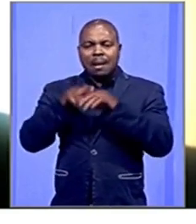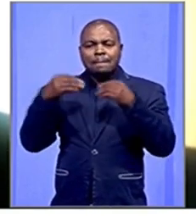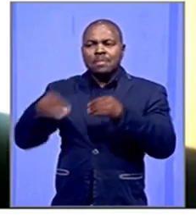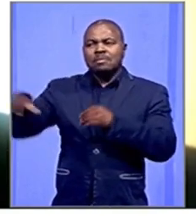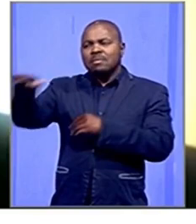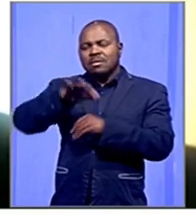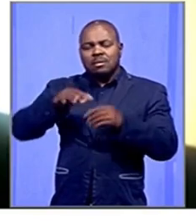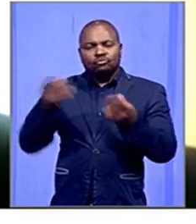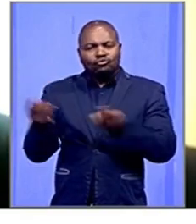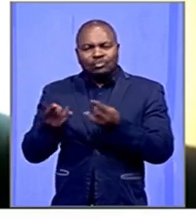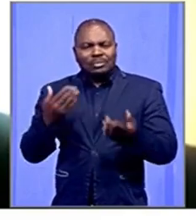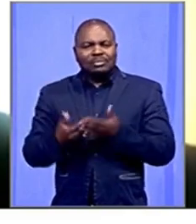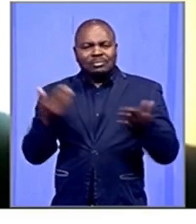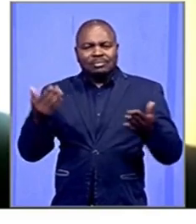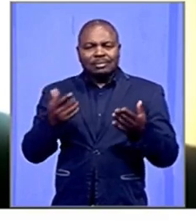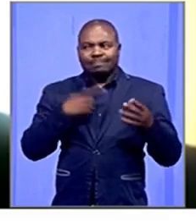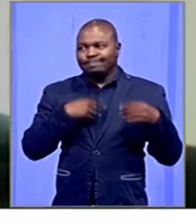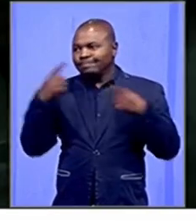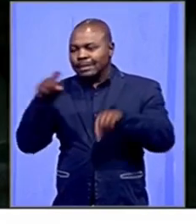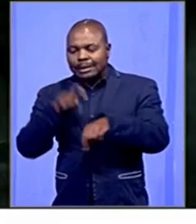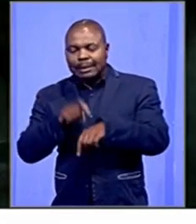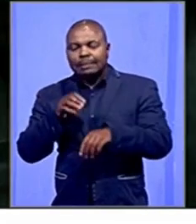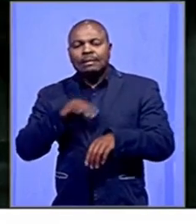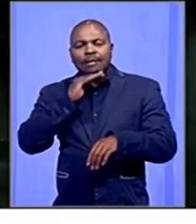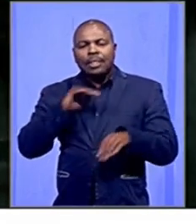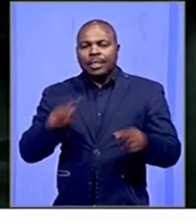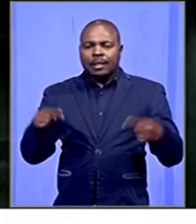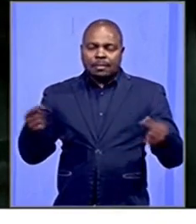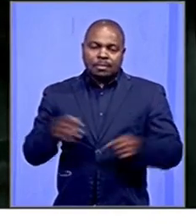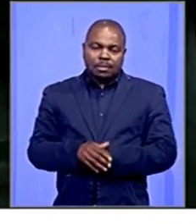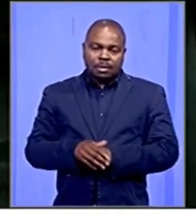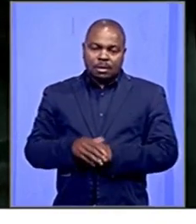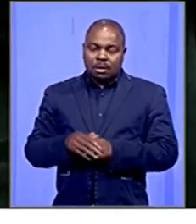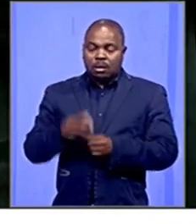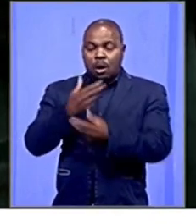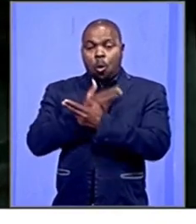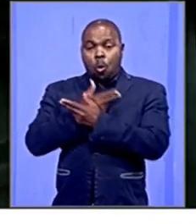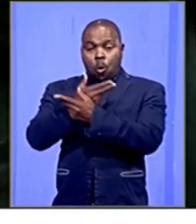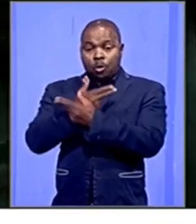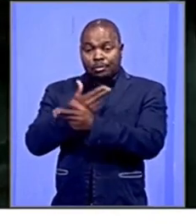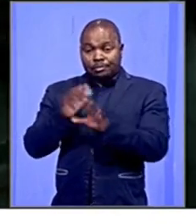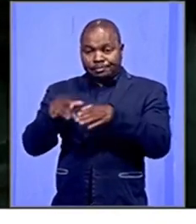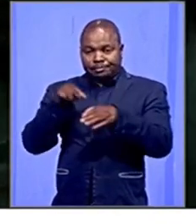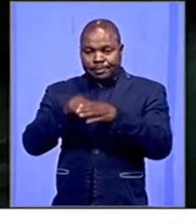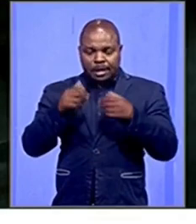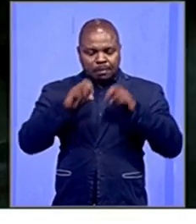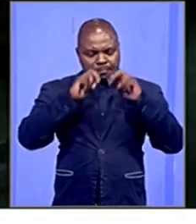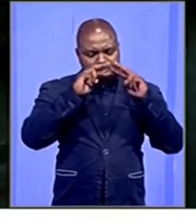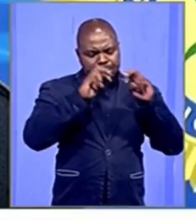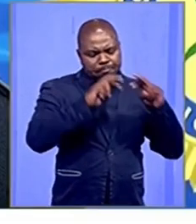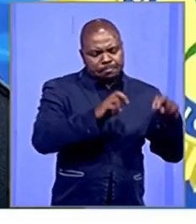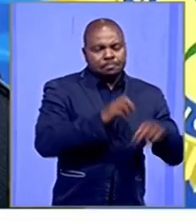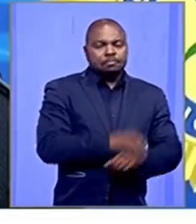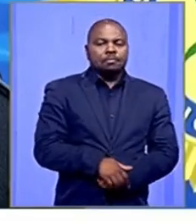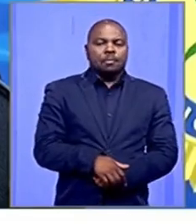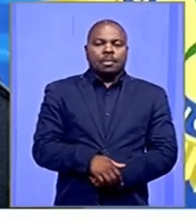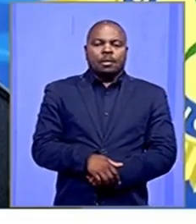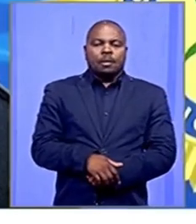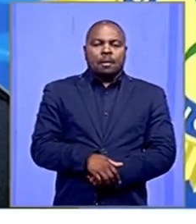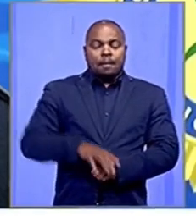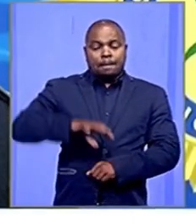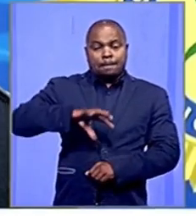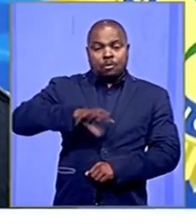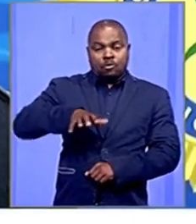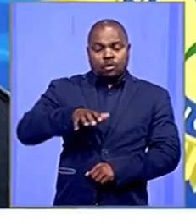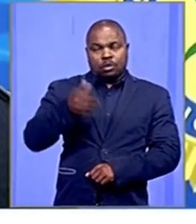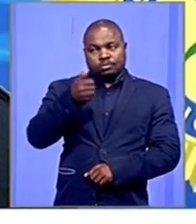etc., where you can't get to the main market in time. Lekala la diphuputso la di hogs le fuputsa diketsahalo tsena. The provincial